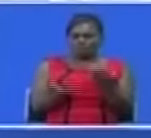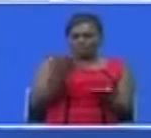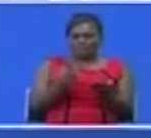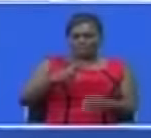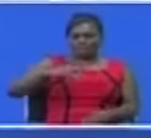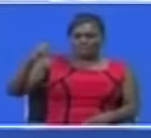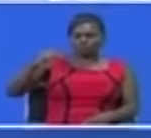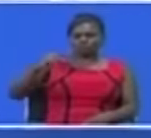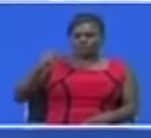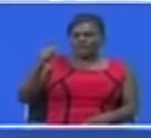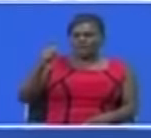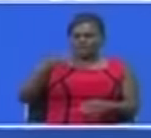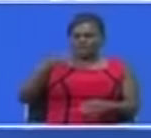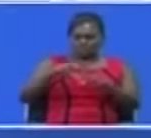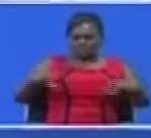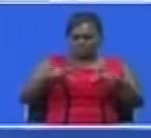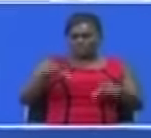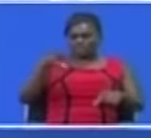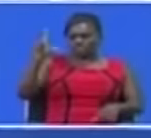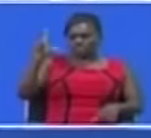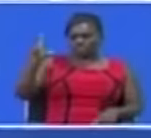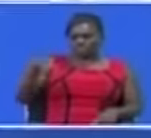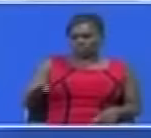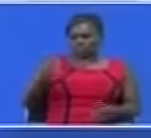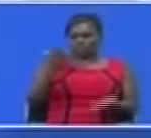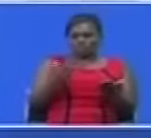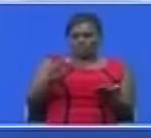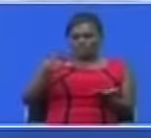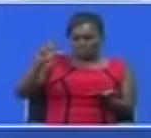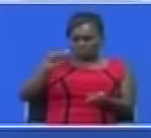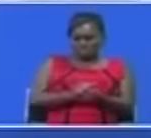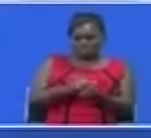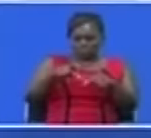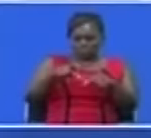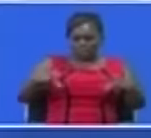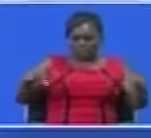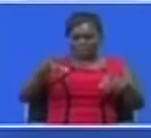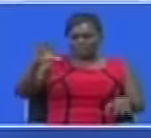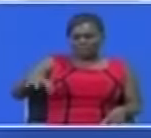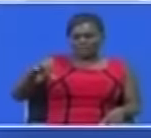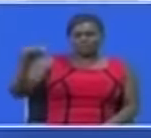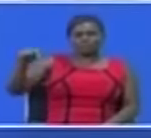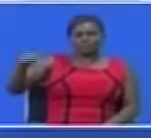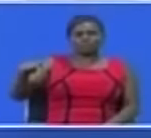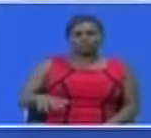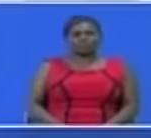is comparable to a mature timber, which is less expensive compared to the timber in the market today.